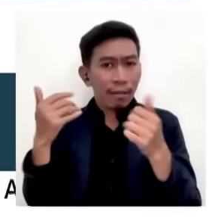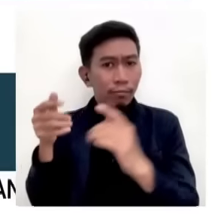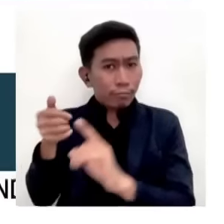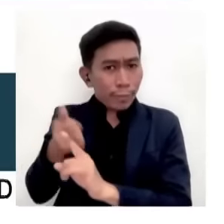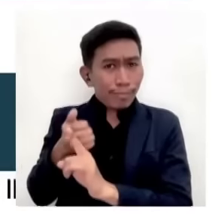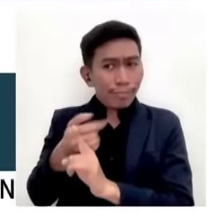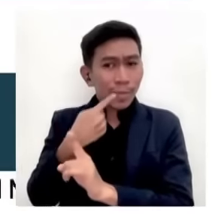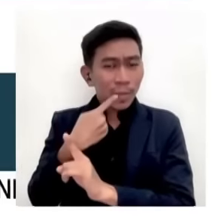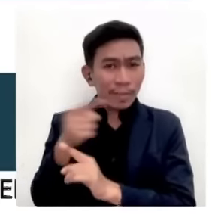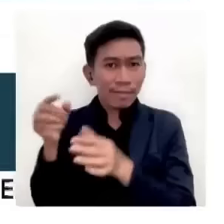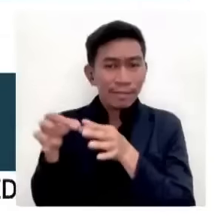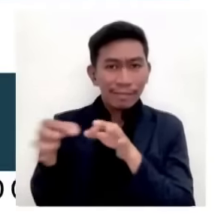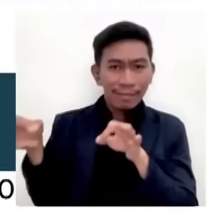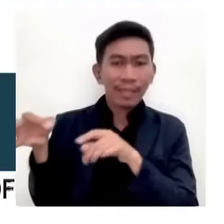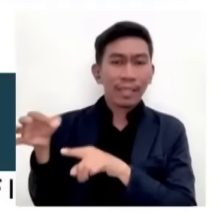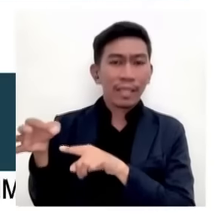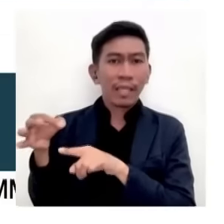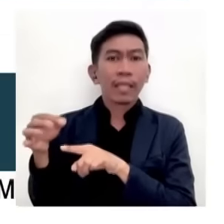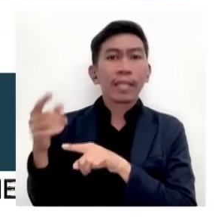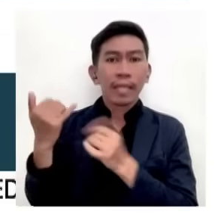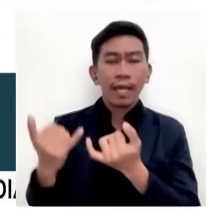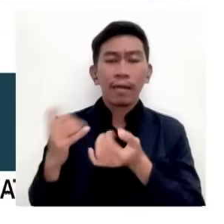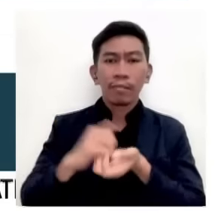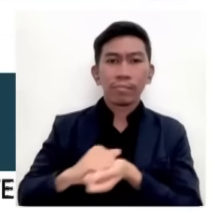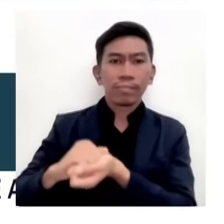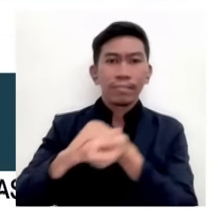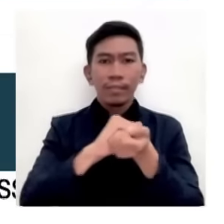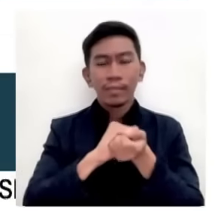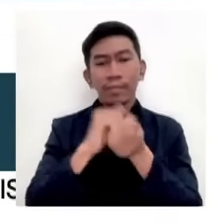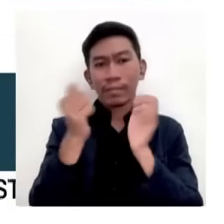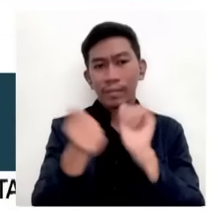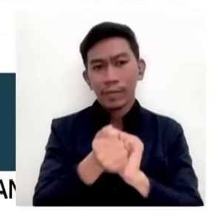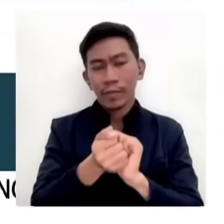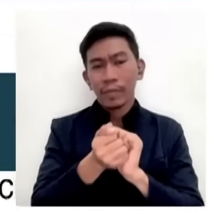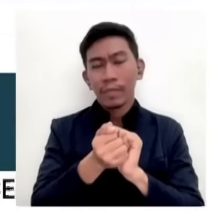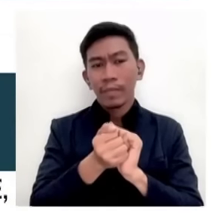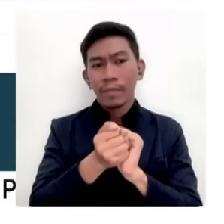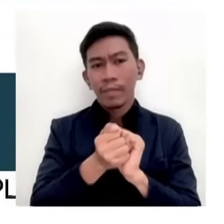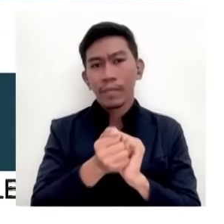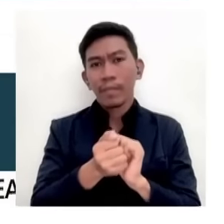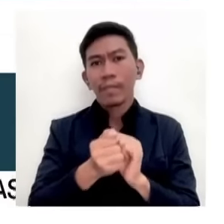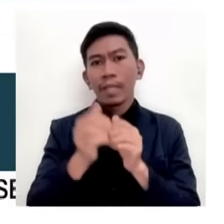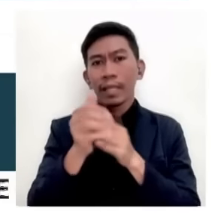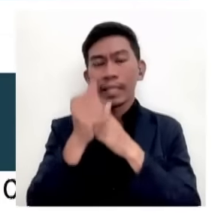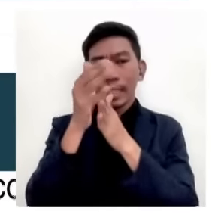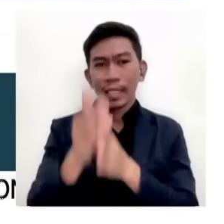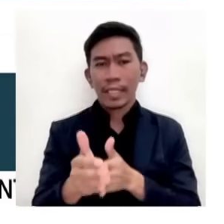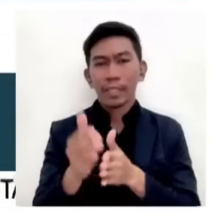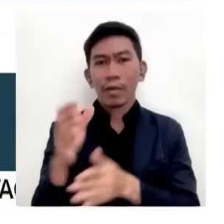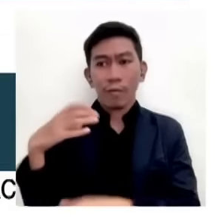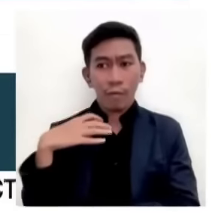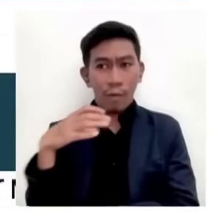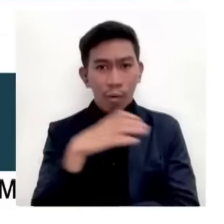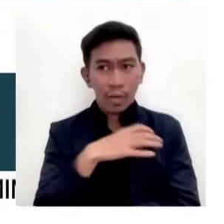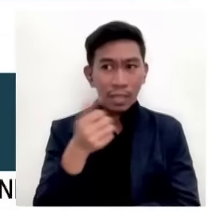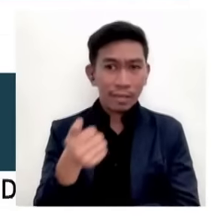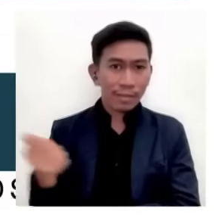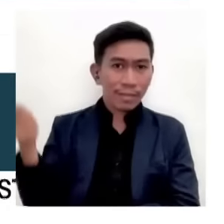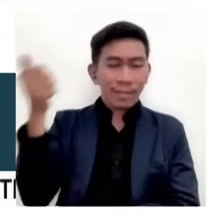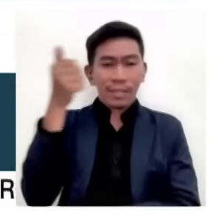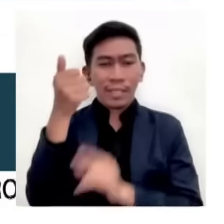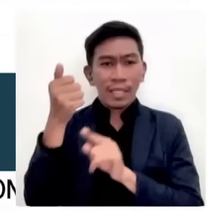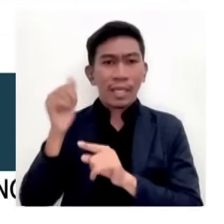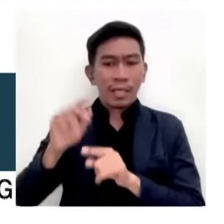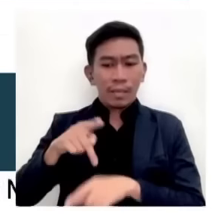were working or coordinating with the leaders of Congress. And sabi pa nga nila,